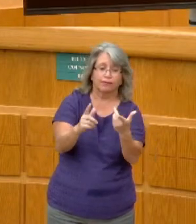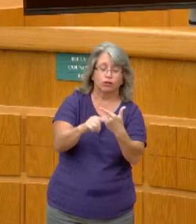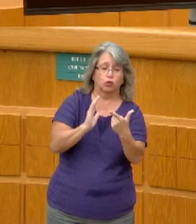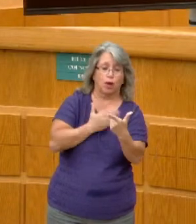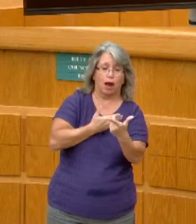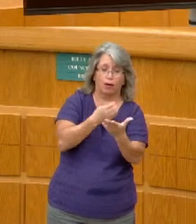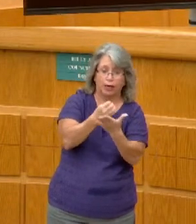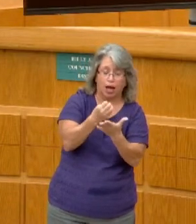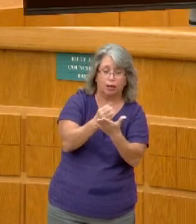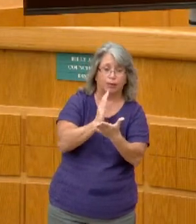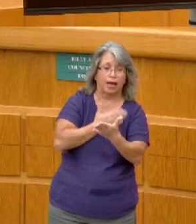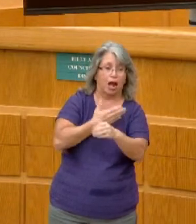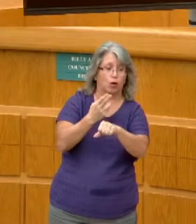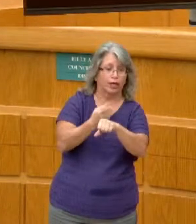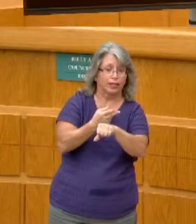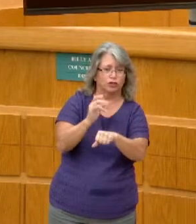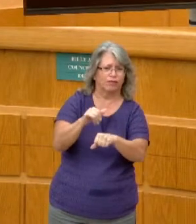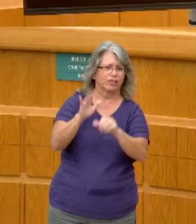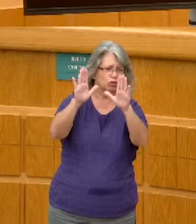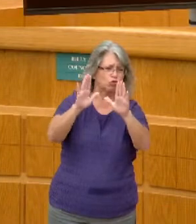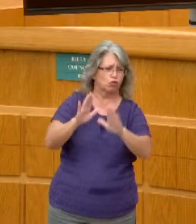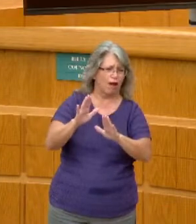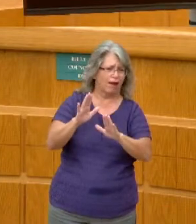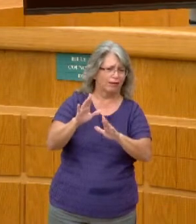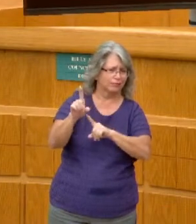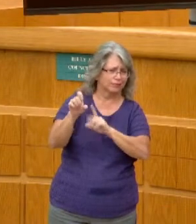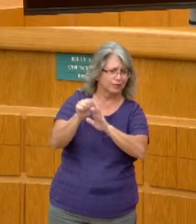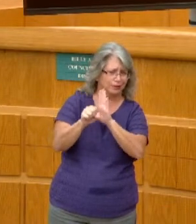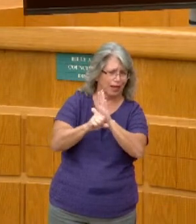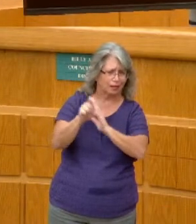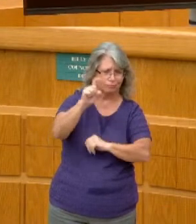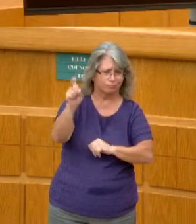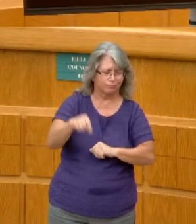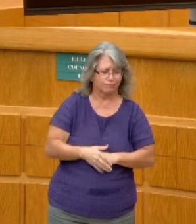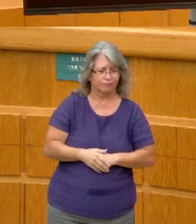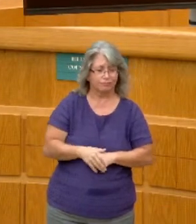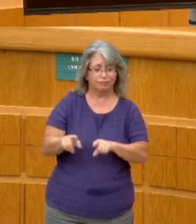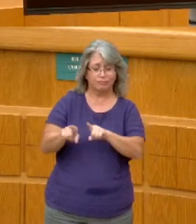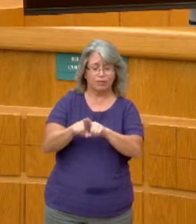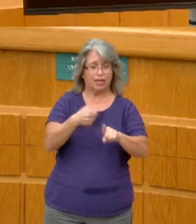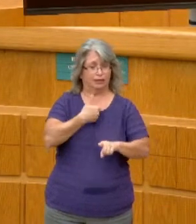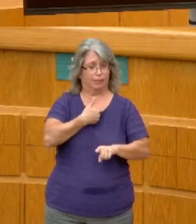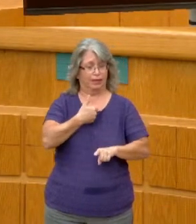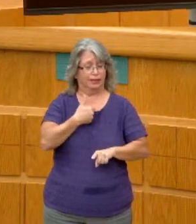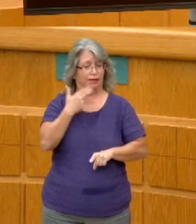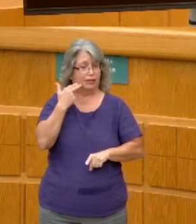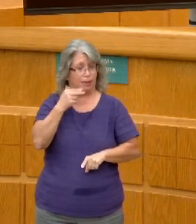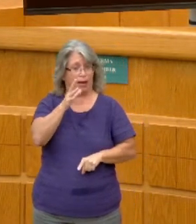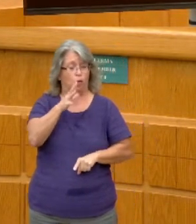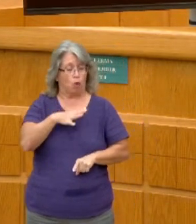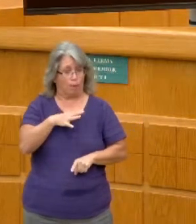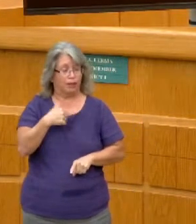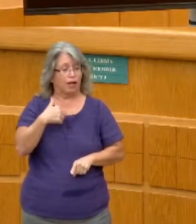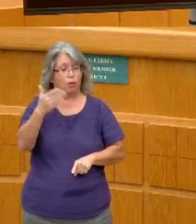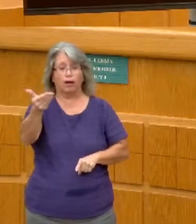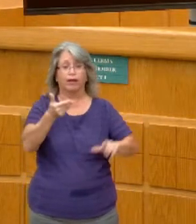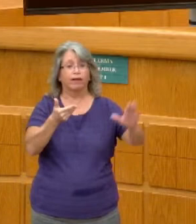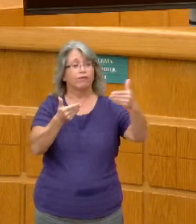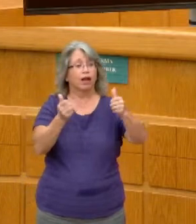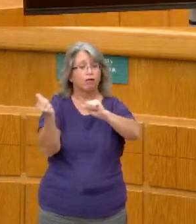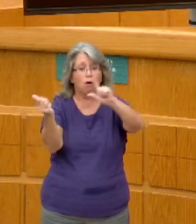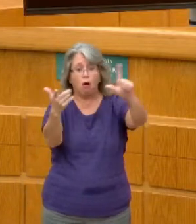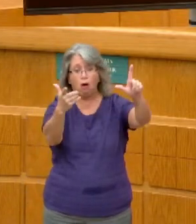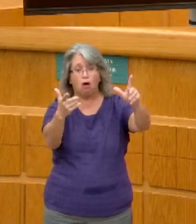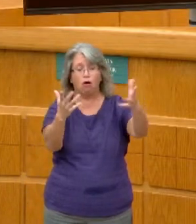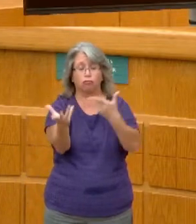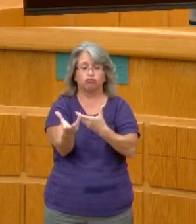Star State. As a Hispanic woman, I want to invite all residents to take advantage of these opportunities to